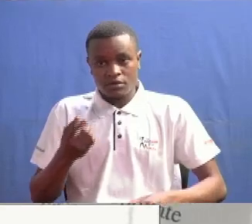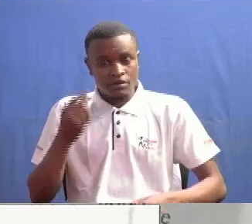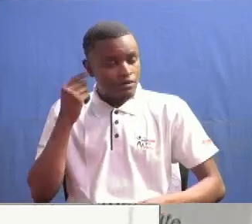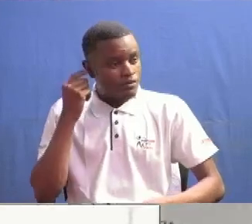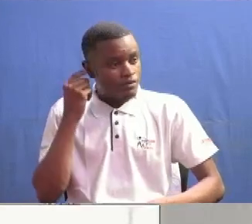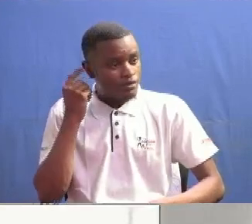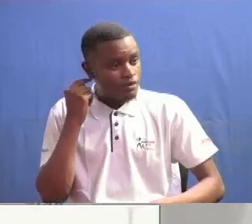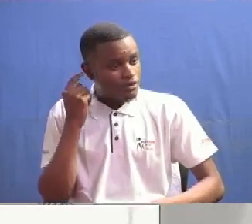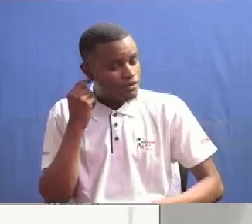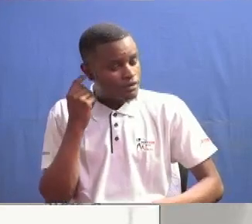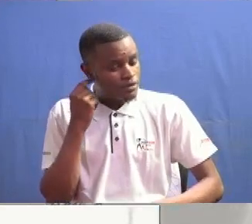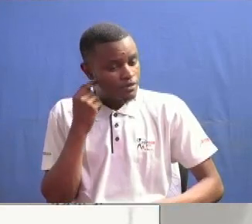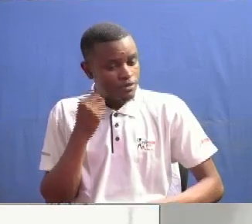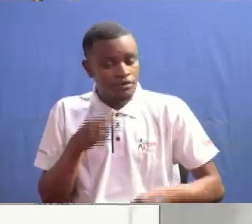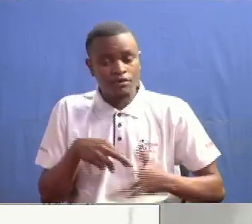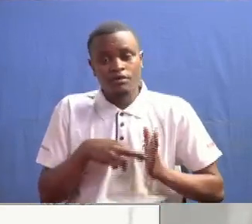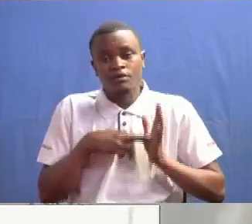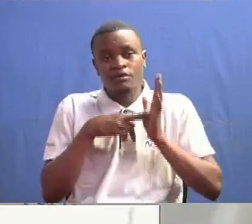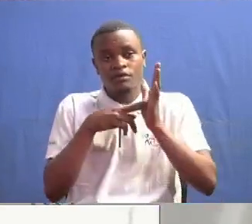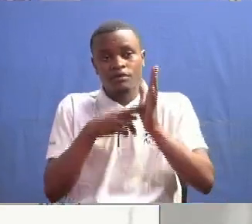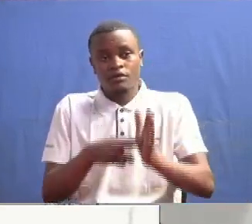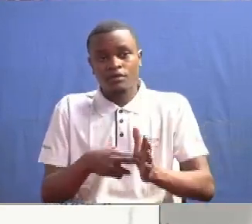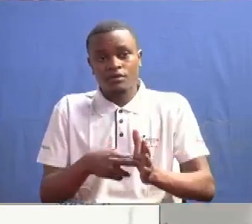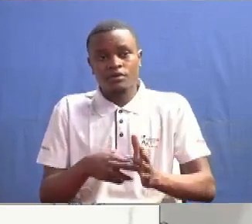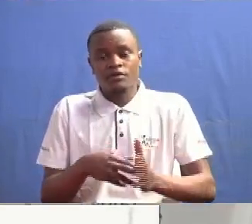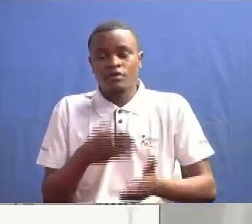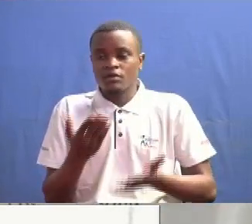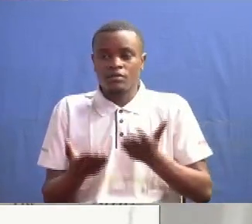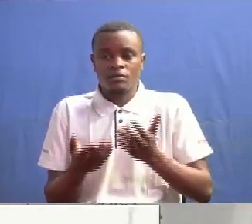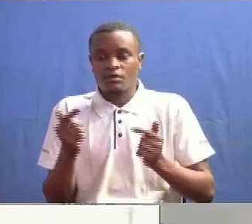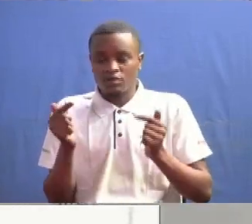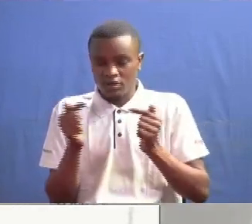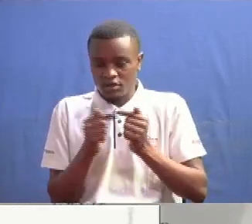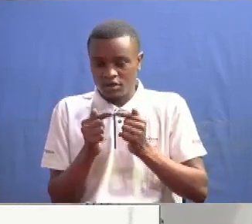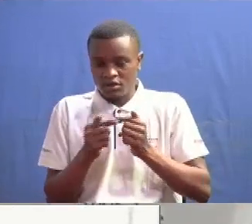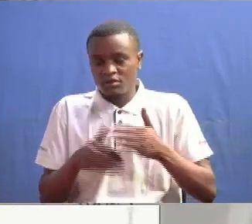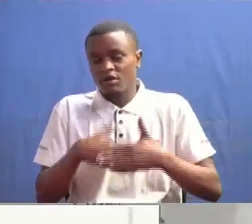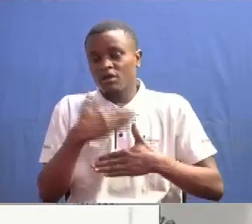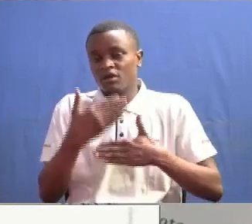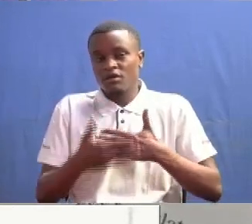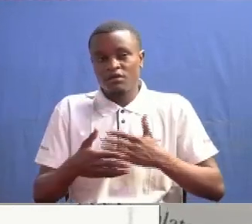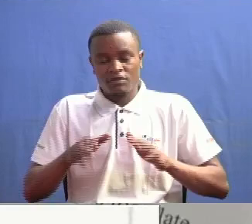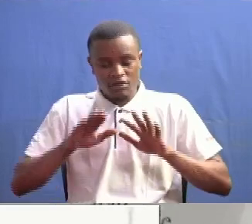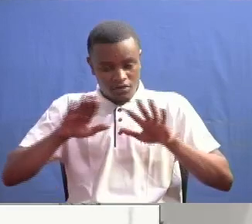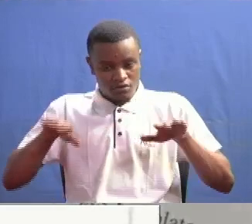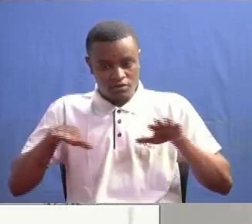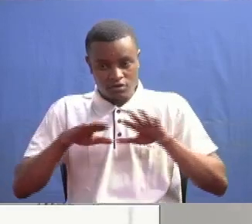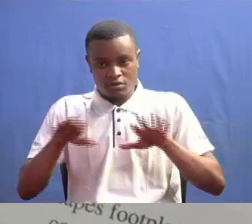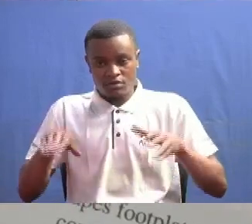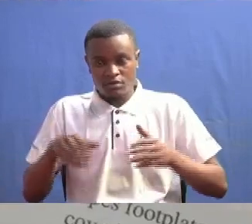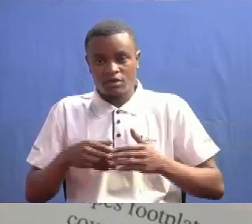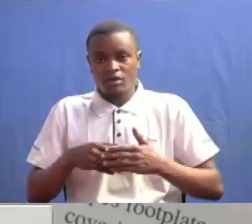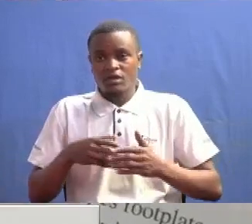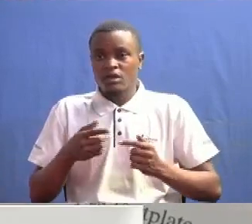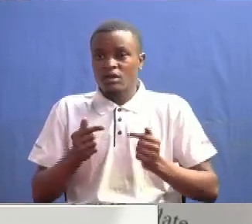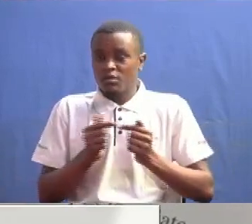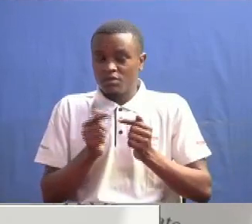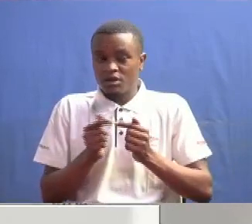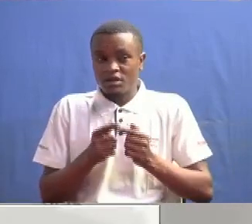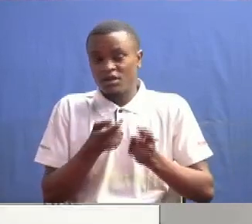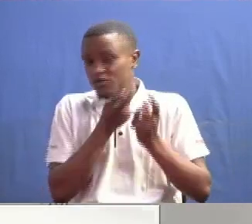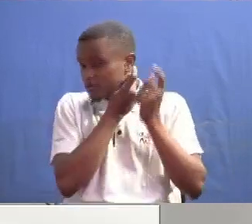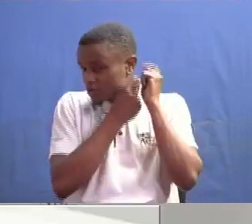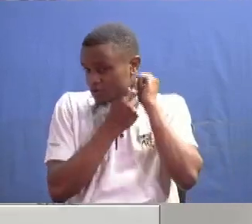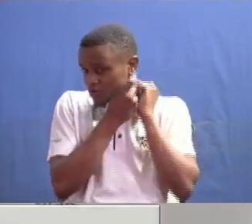pain, maybe pain after swimming, pain after going to the barber shop, pain after going to the salon, and then they also have